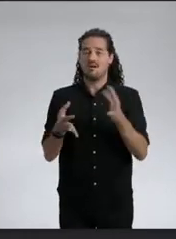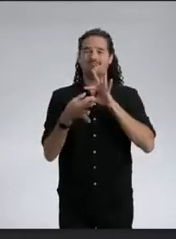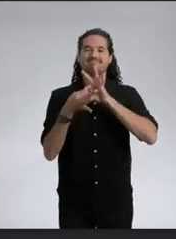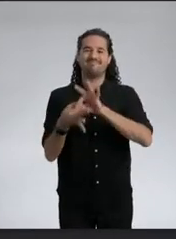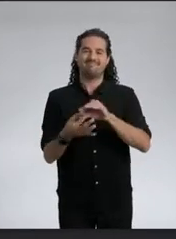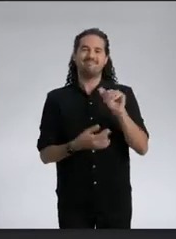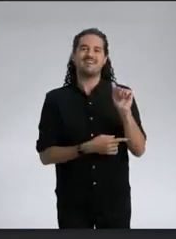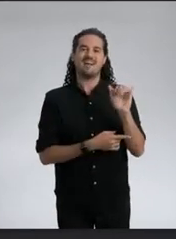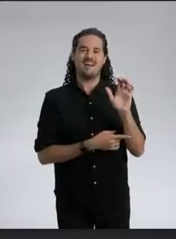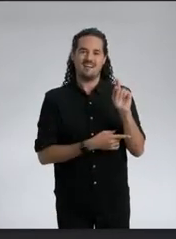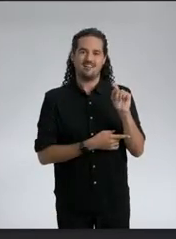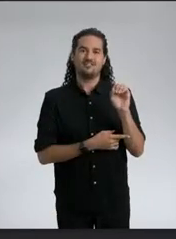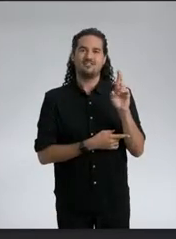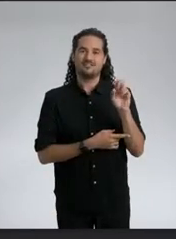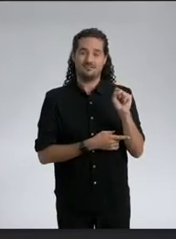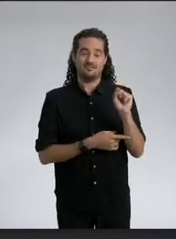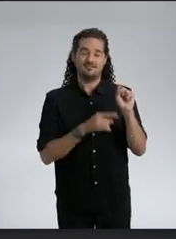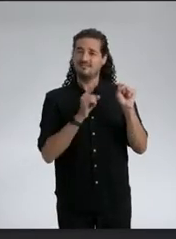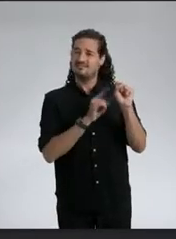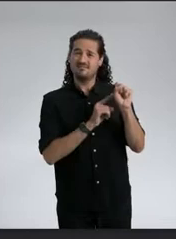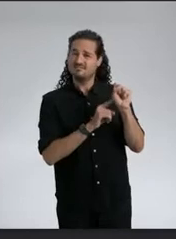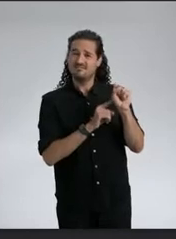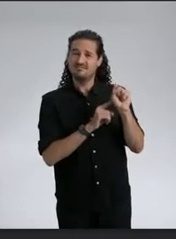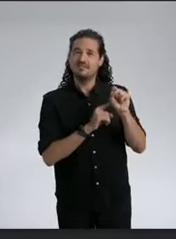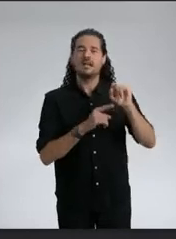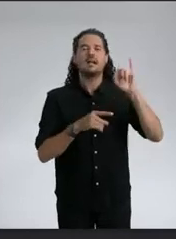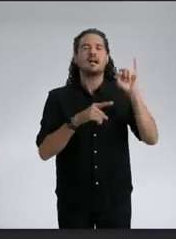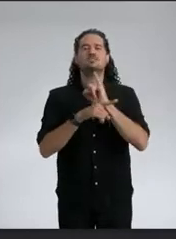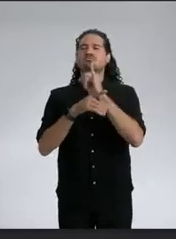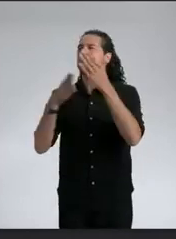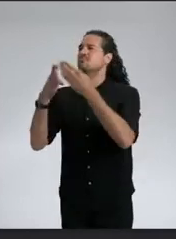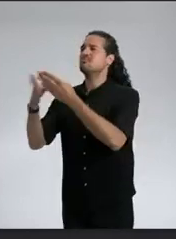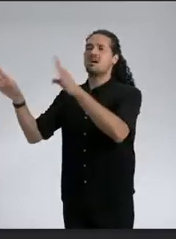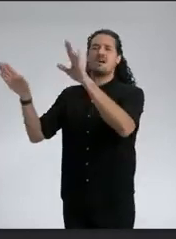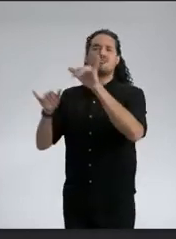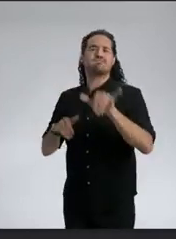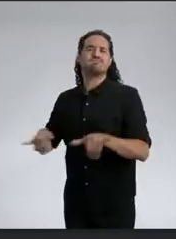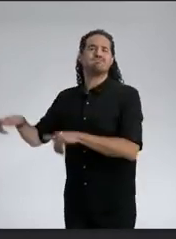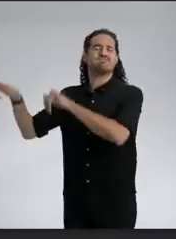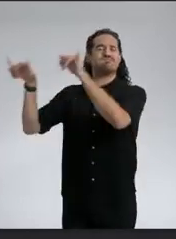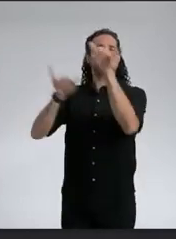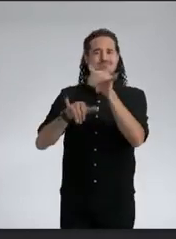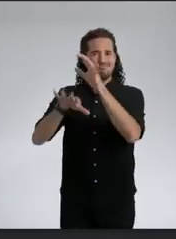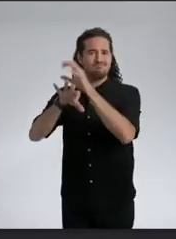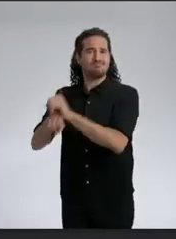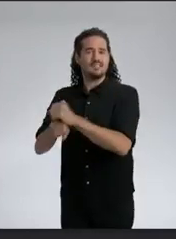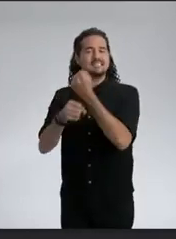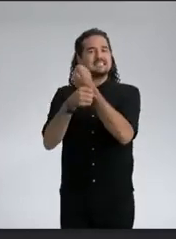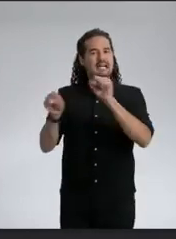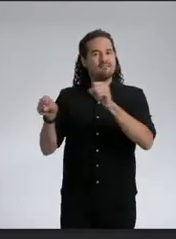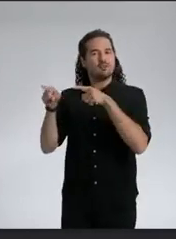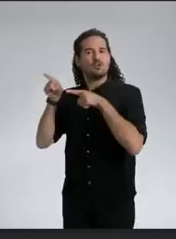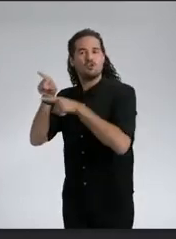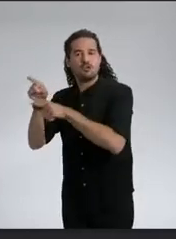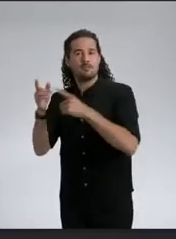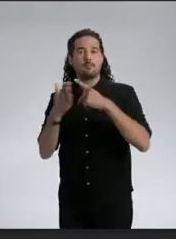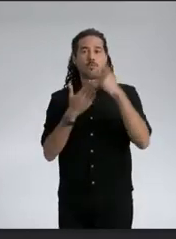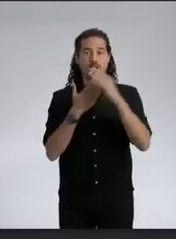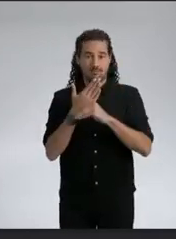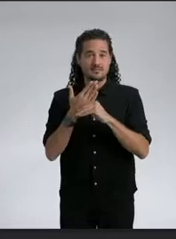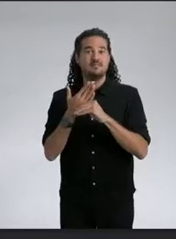actors. Actors are an industry-proven model for safe concurrent programming and a powerful synchronization